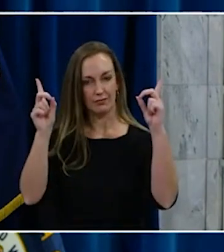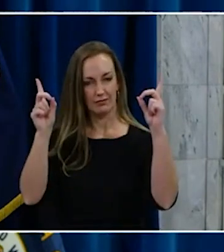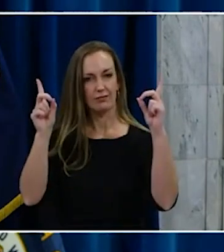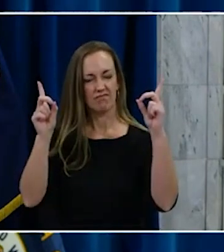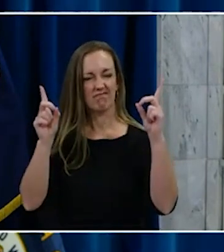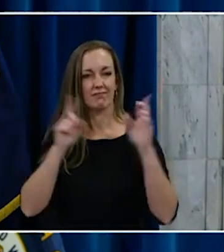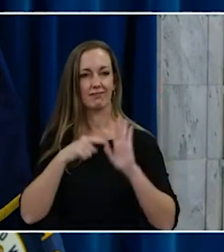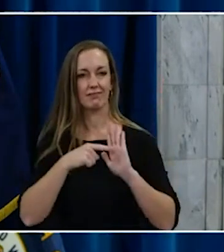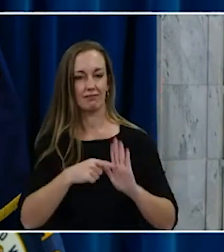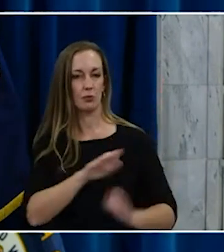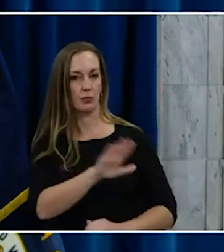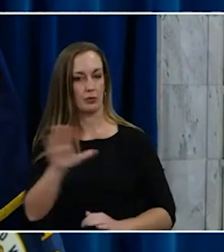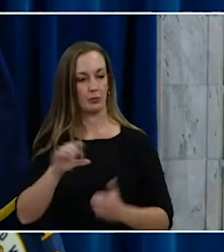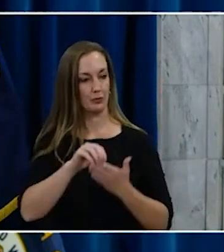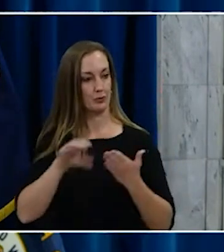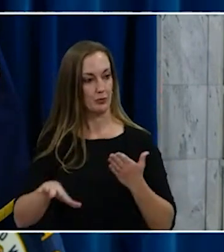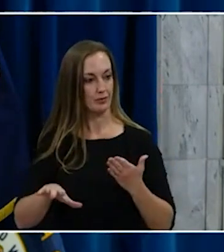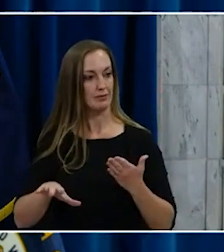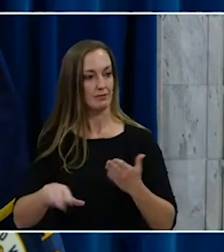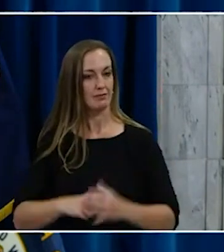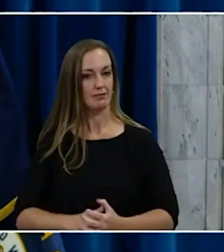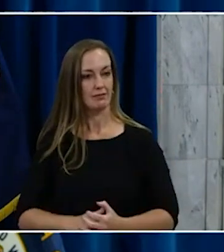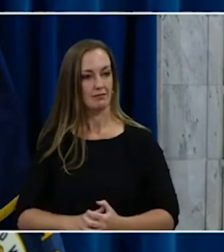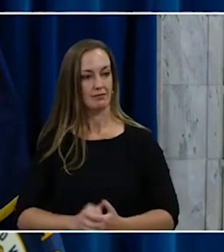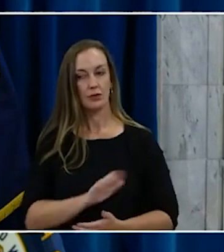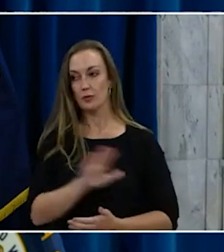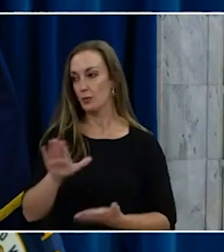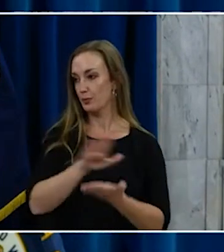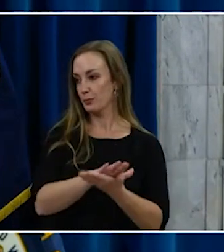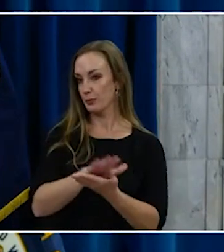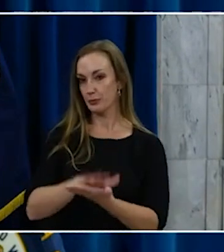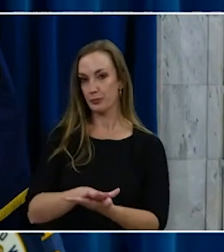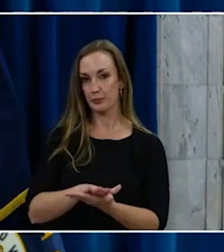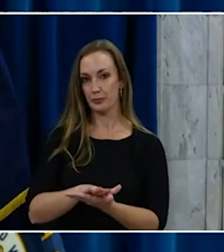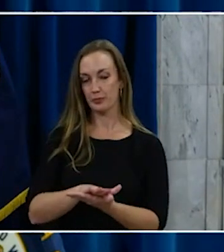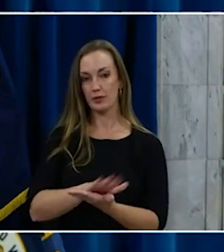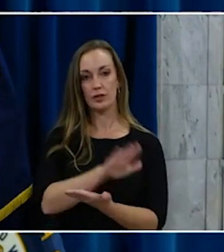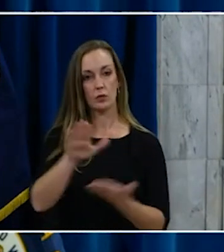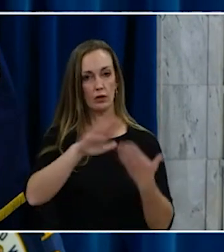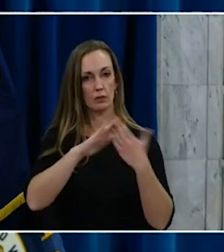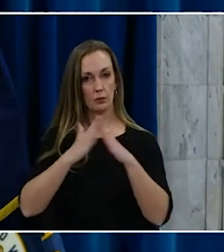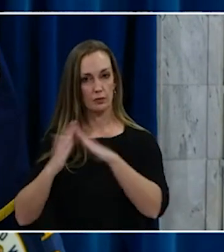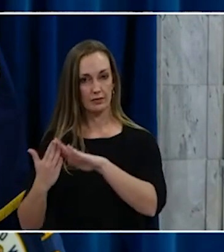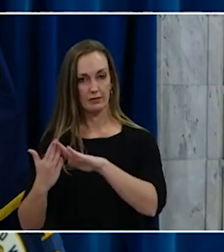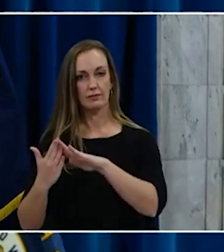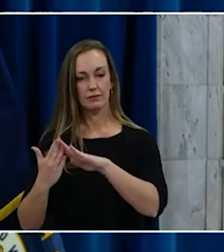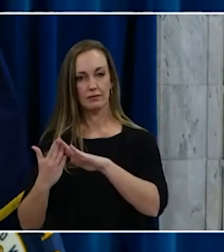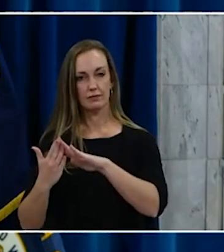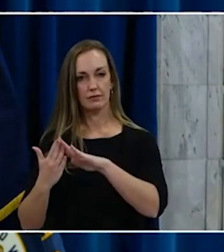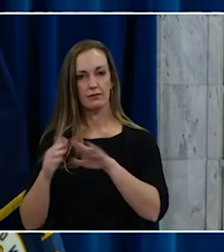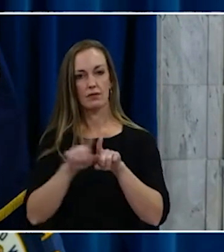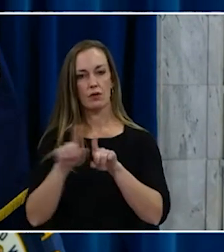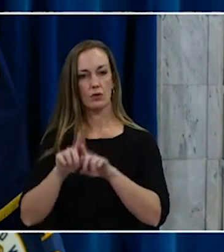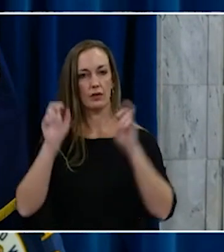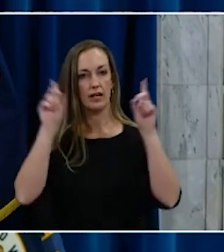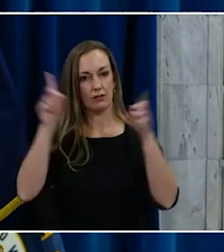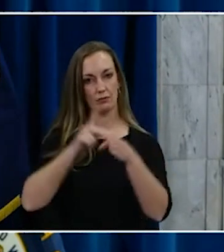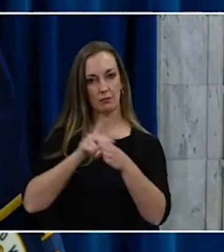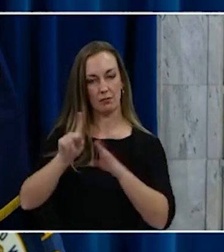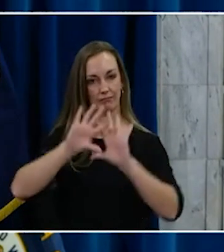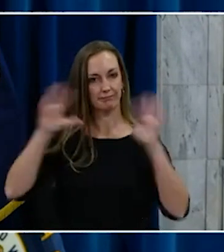on the behalf of your students, your schools, your communities, and the education